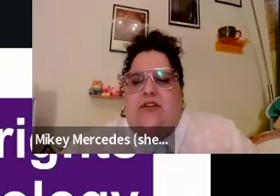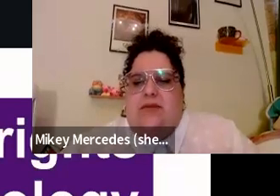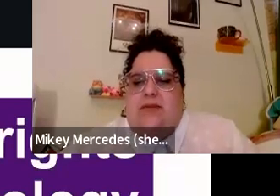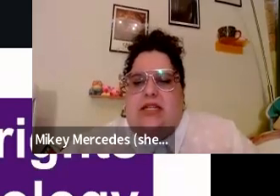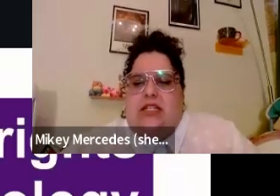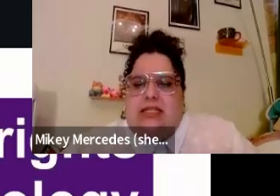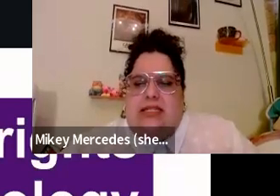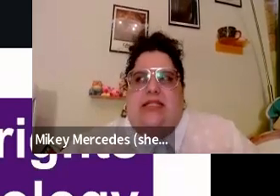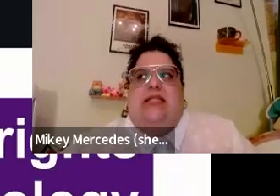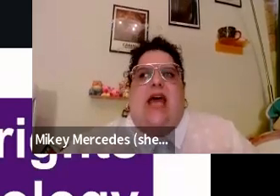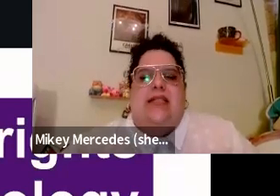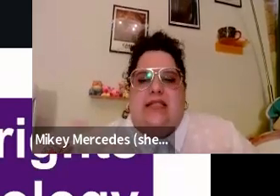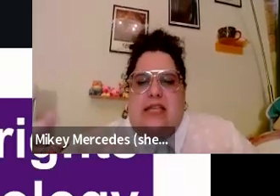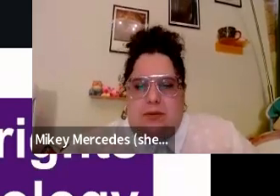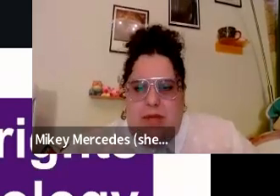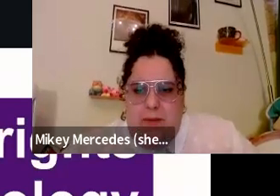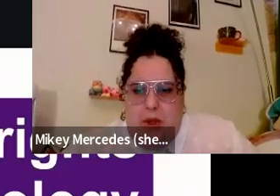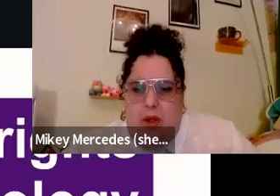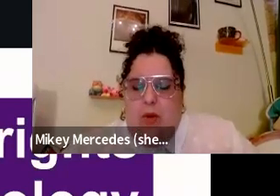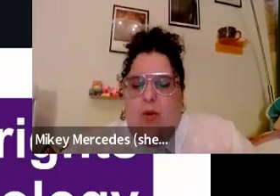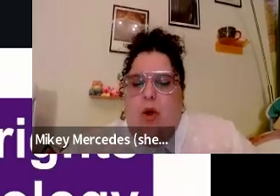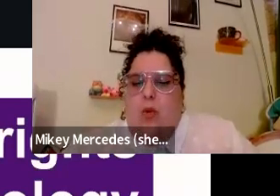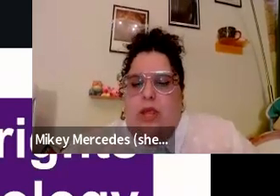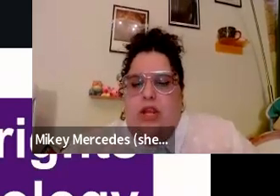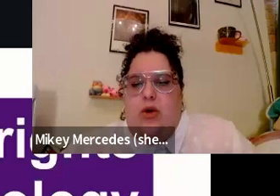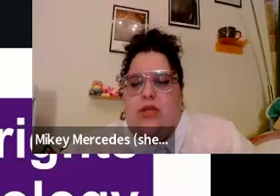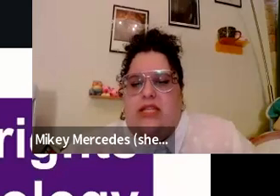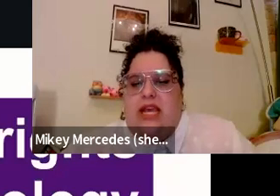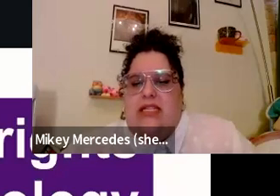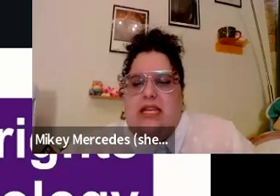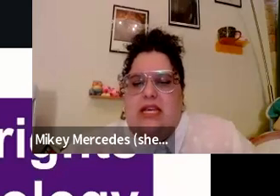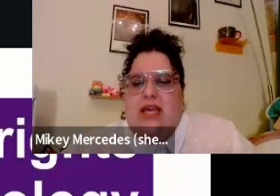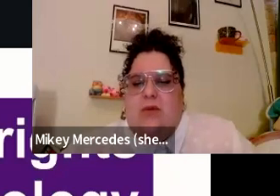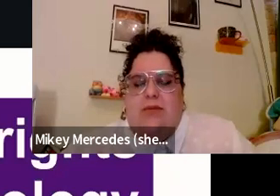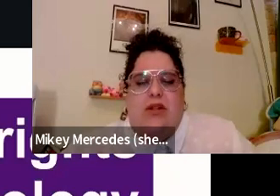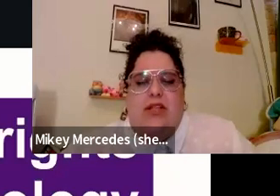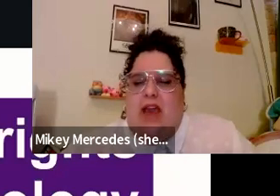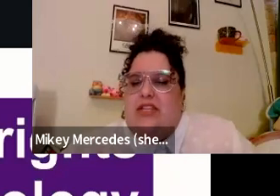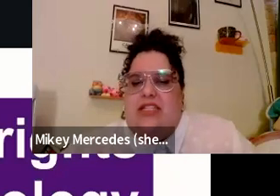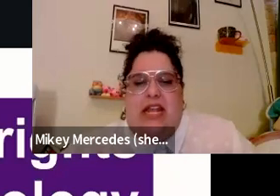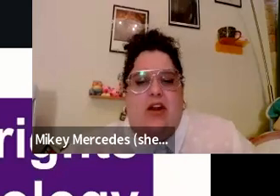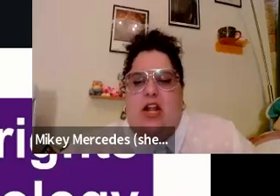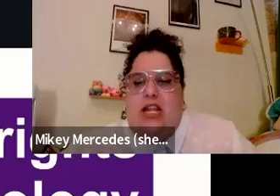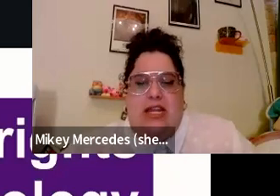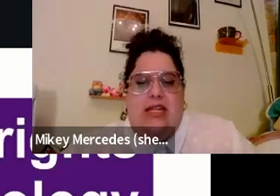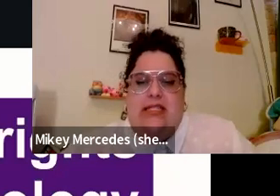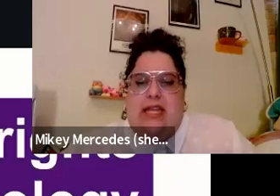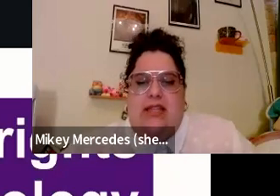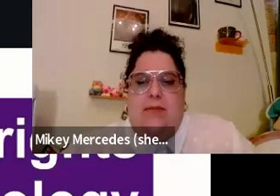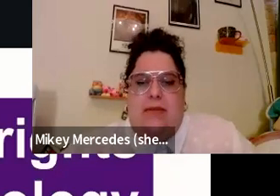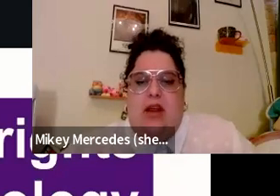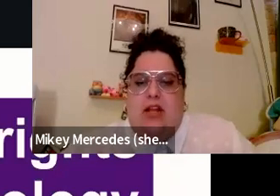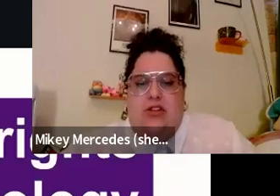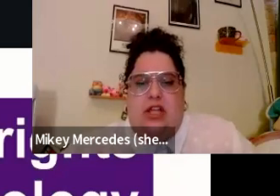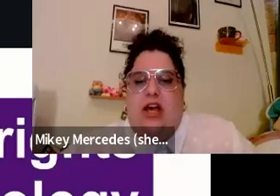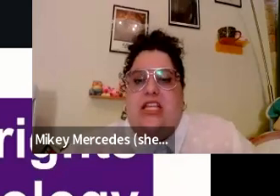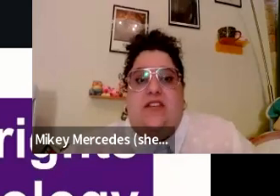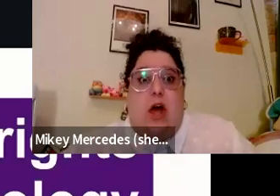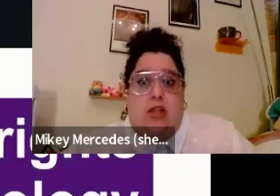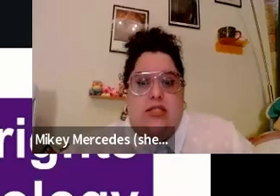rights-based approaches, the response is about the need for self-advocacy. right? Legal protections aren't perfect,